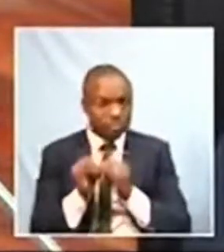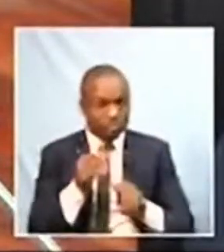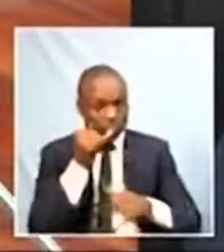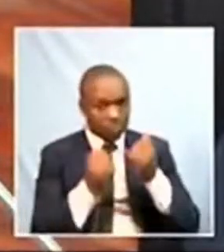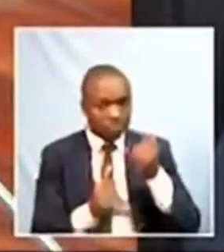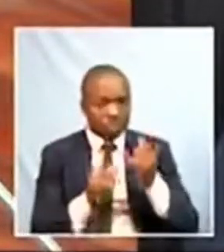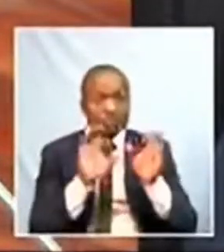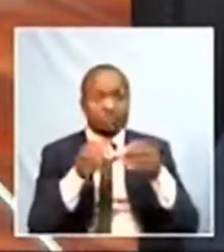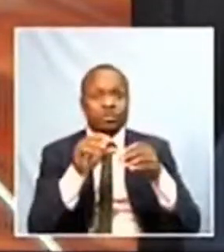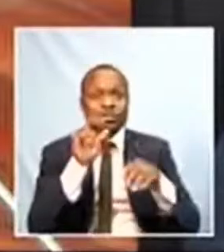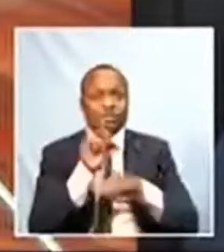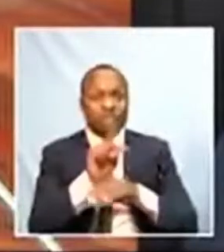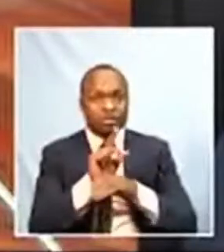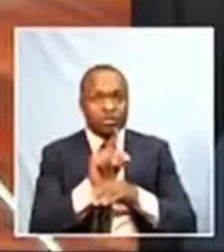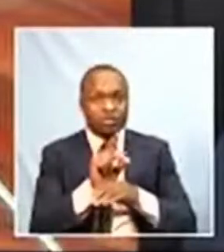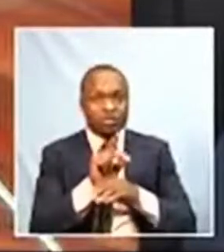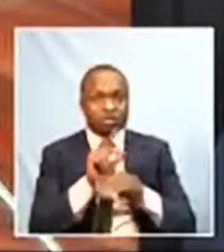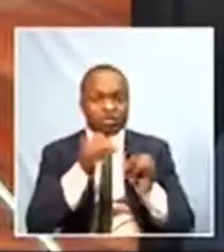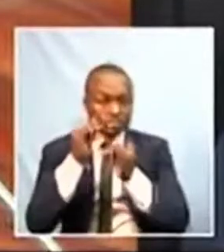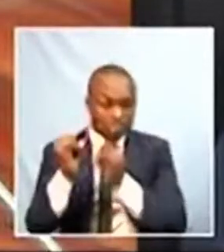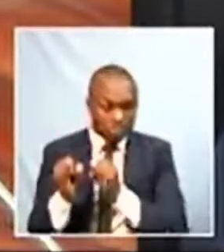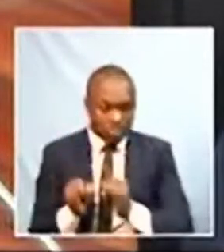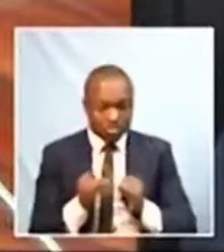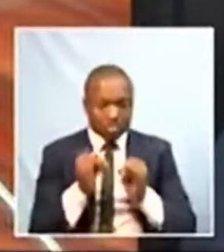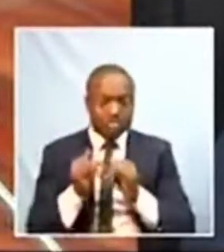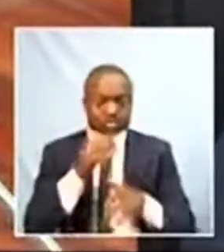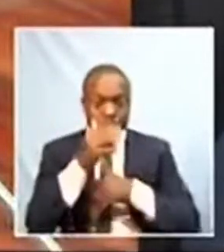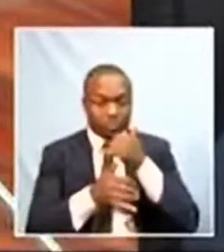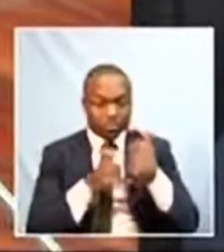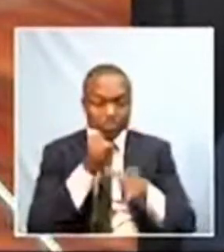community projects within the implementation year.